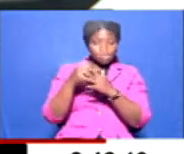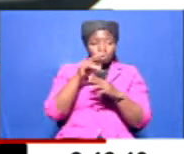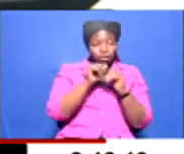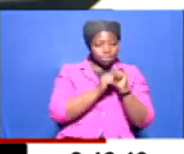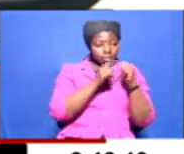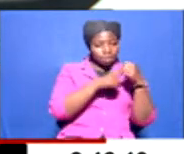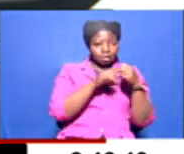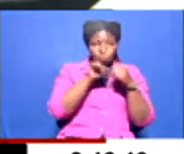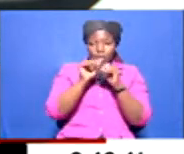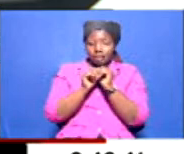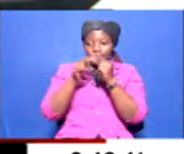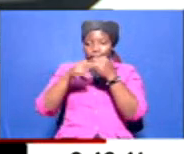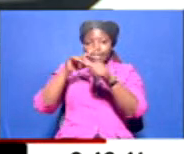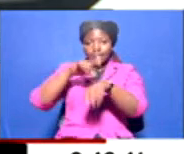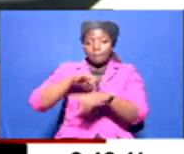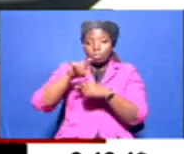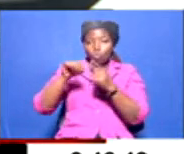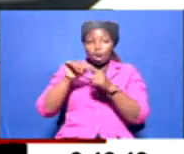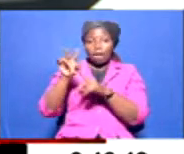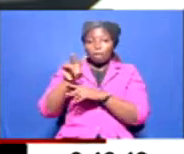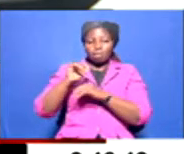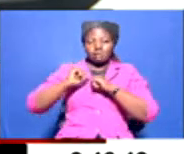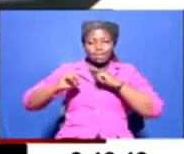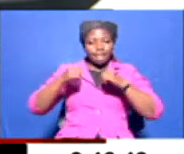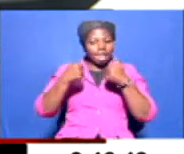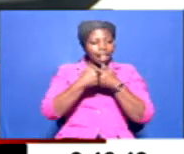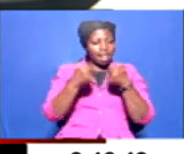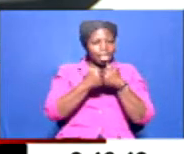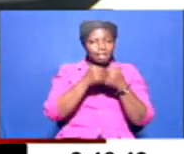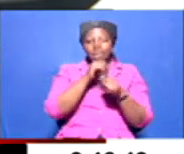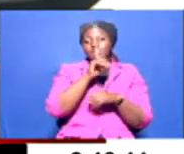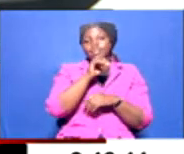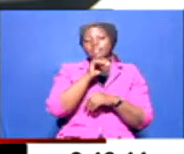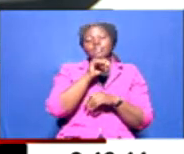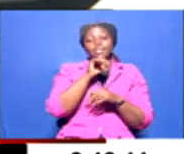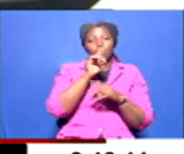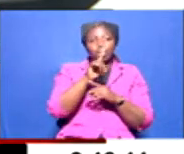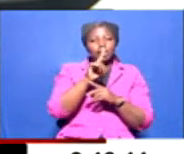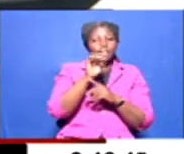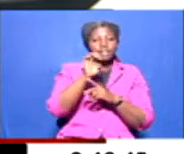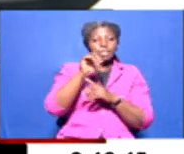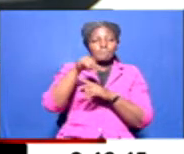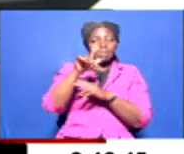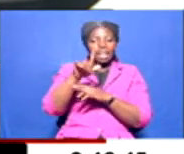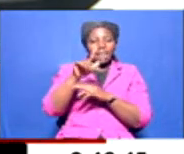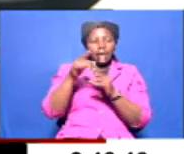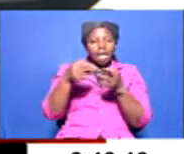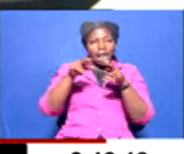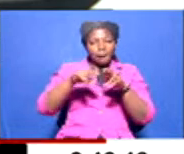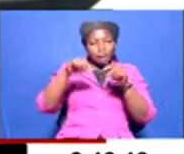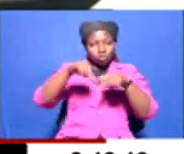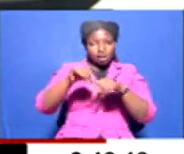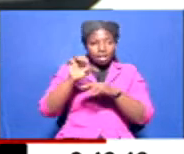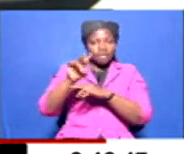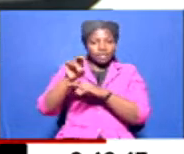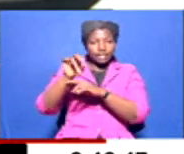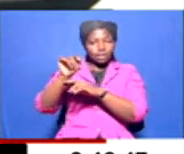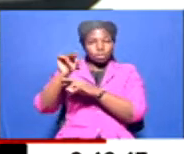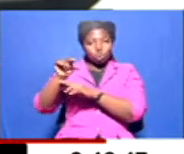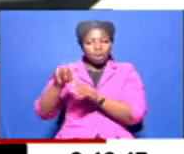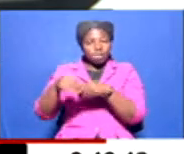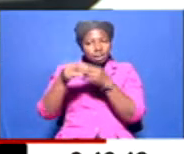season, when the two sides meet at the Stamford Bridge in one of the 3 English Premier League matches on card today. Everton will be guaranteed a place in